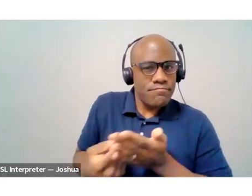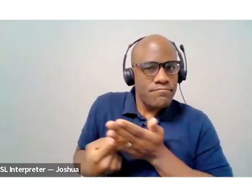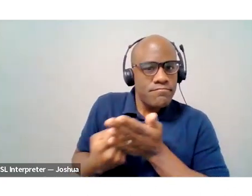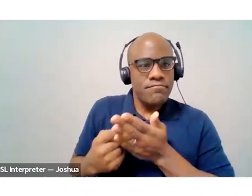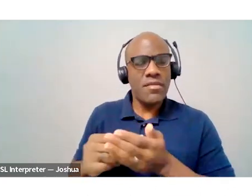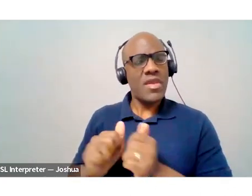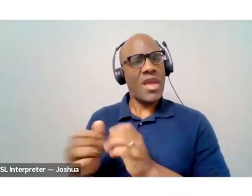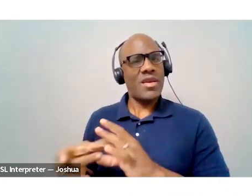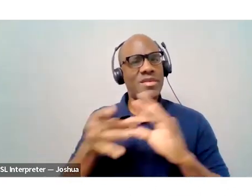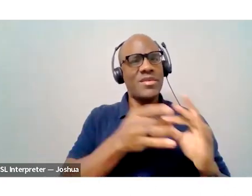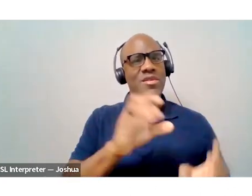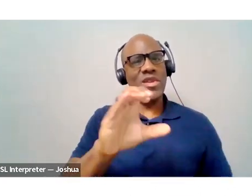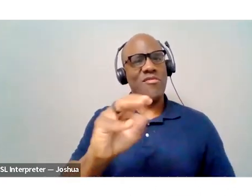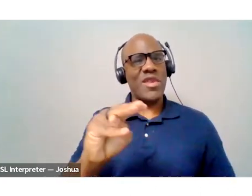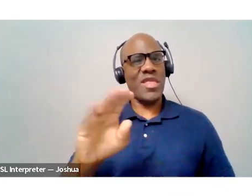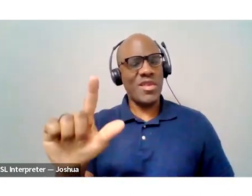literacy, in